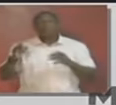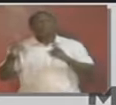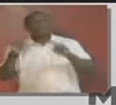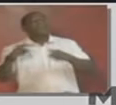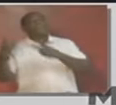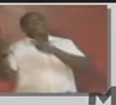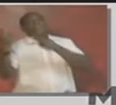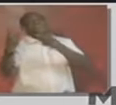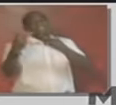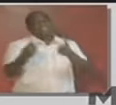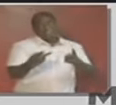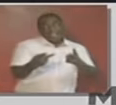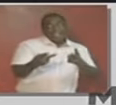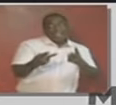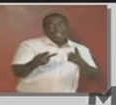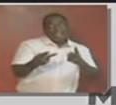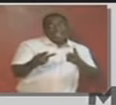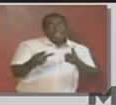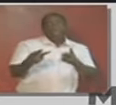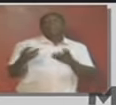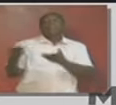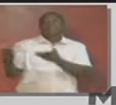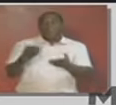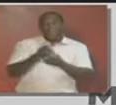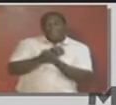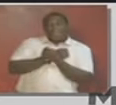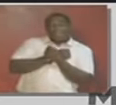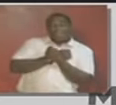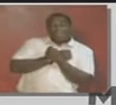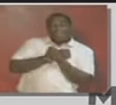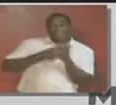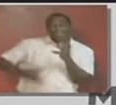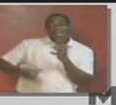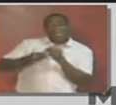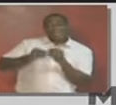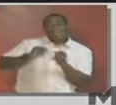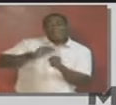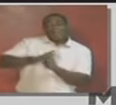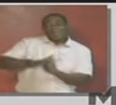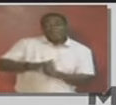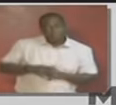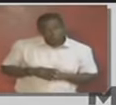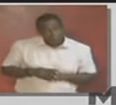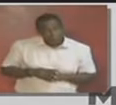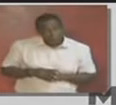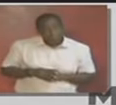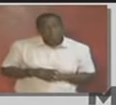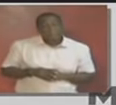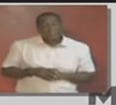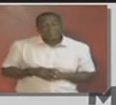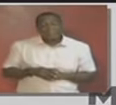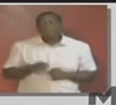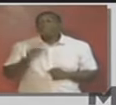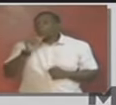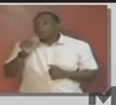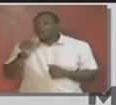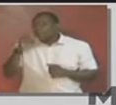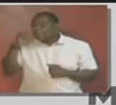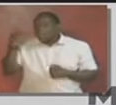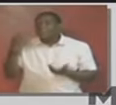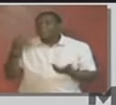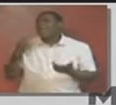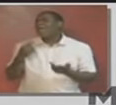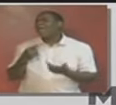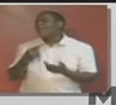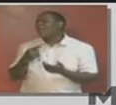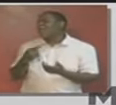because someone is a good person doesn't mean that they are not COVID positive and unknowingly could spread the